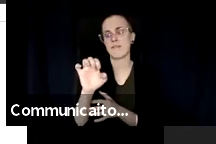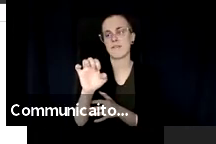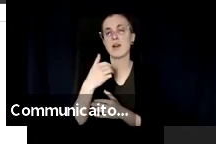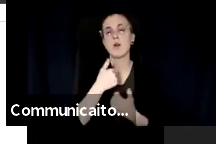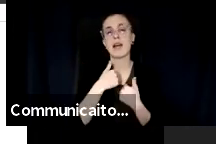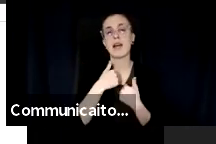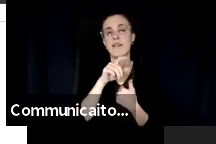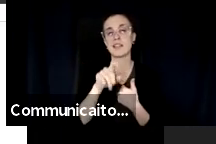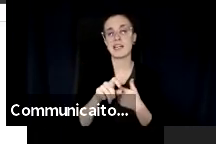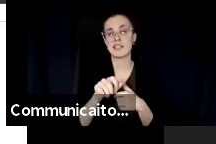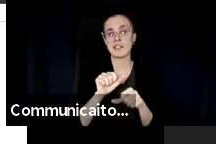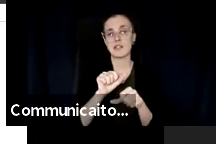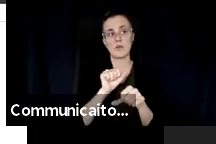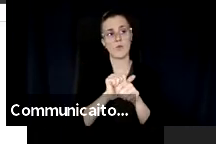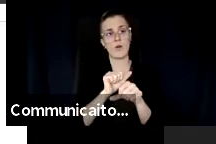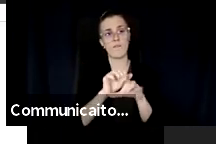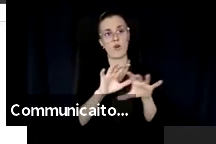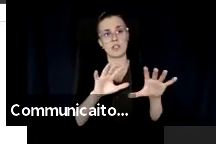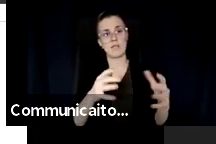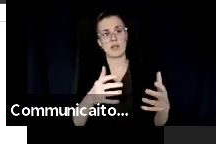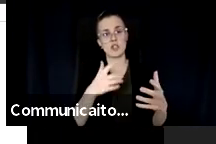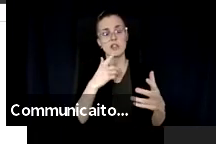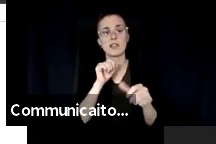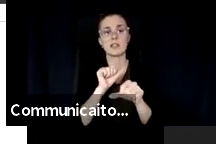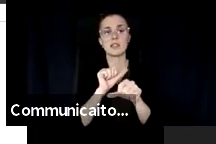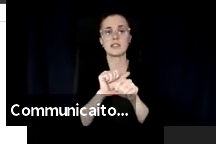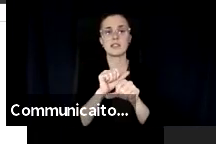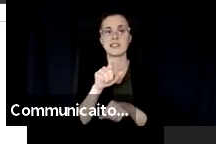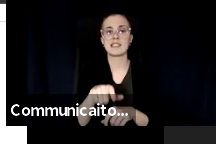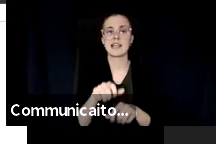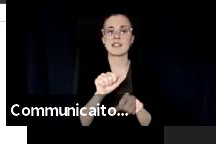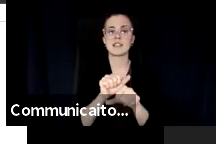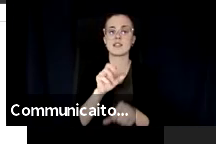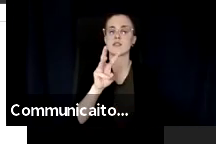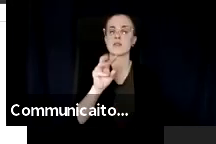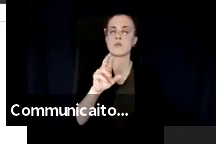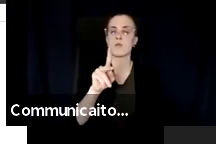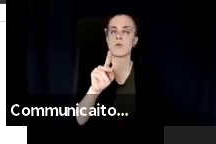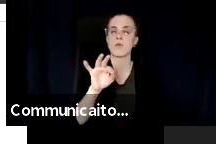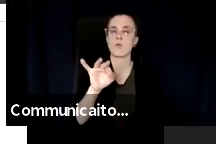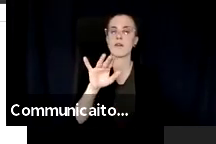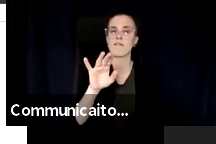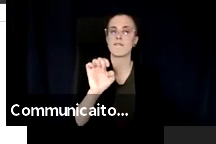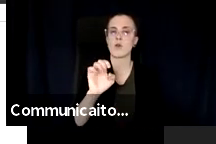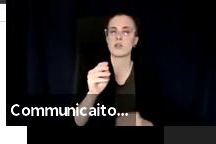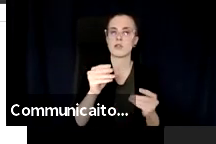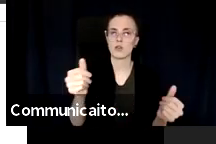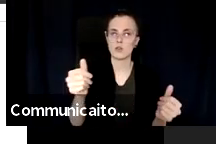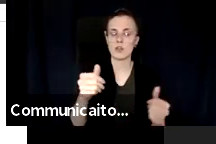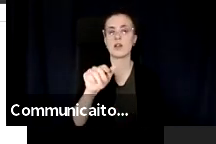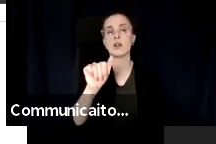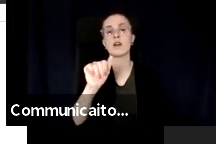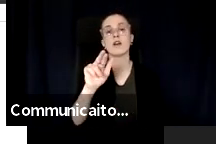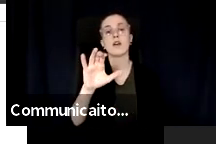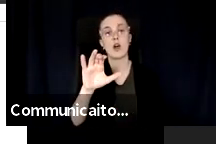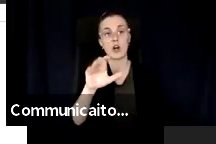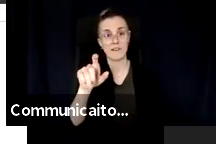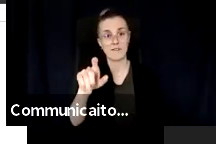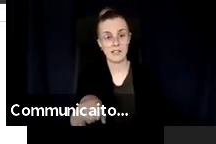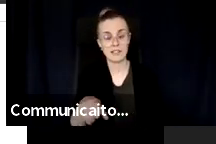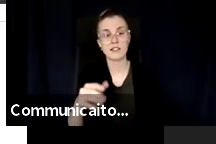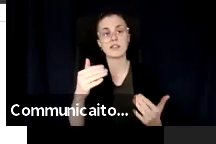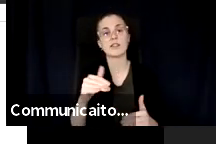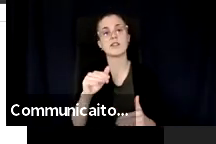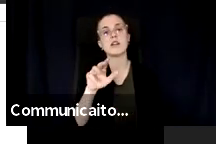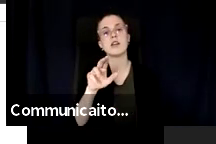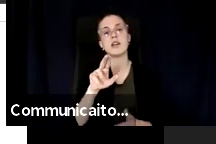Solutions, the Texas State Independent Living Council, the Arc of Texas, the University of